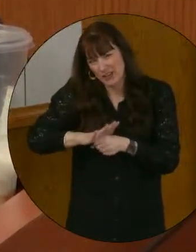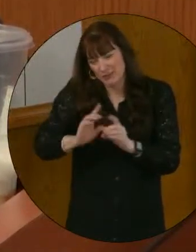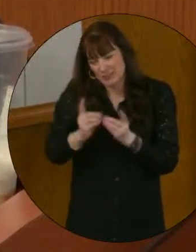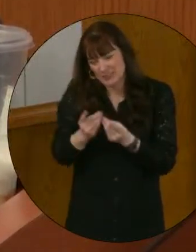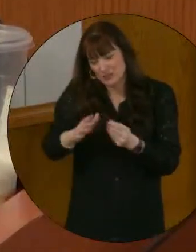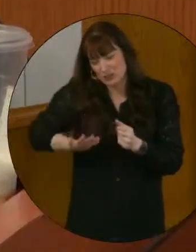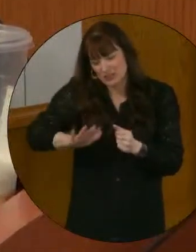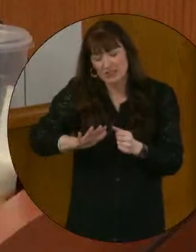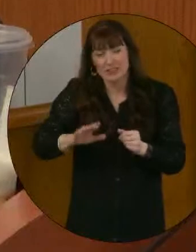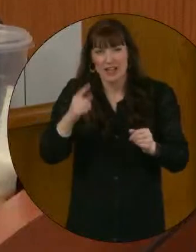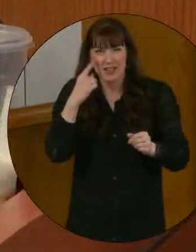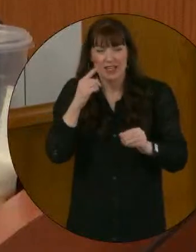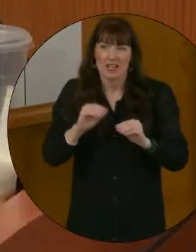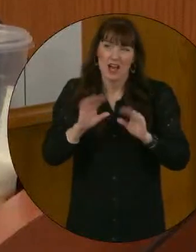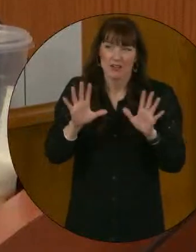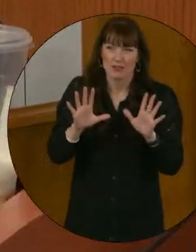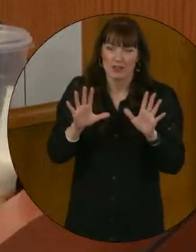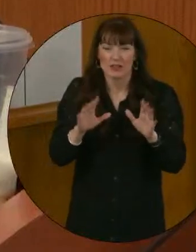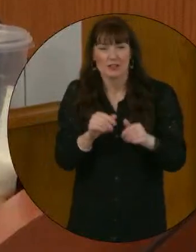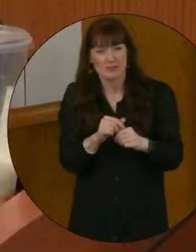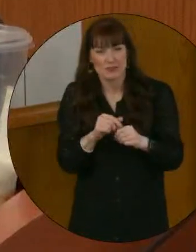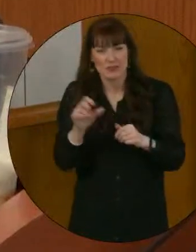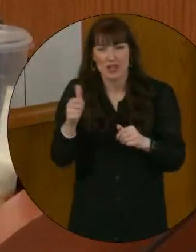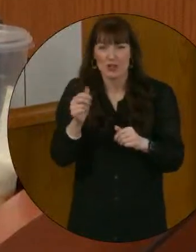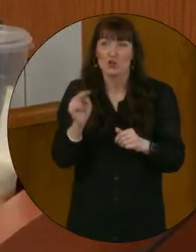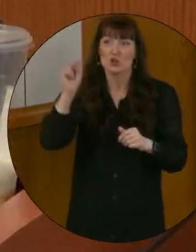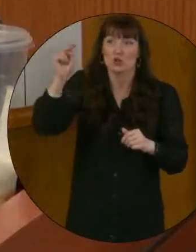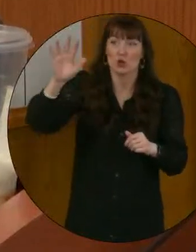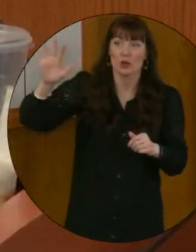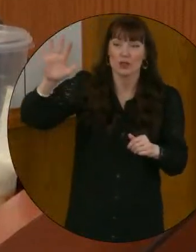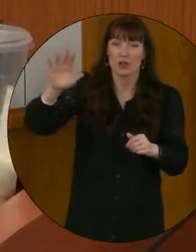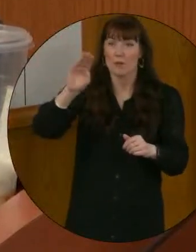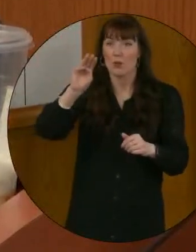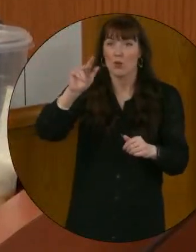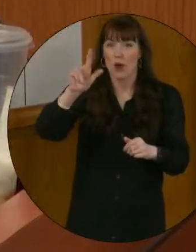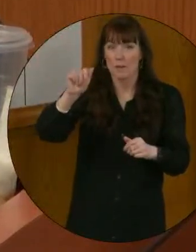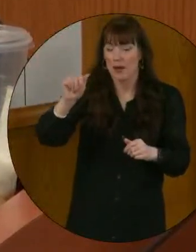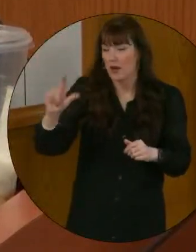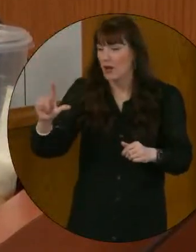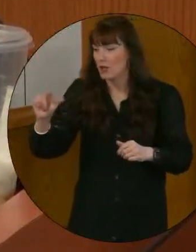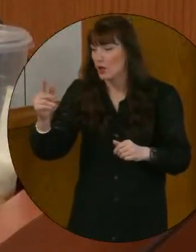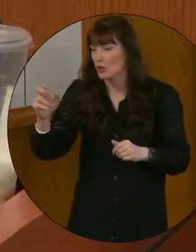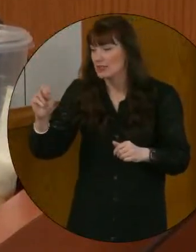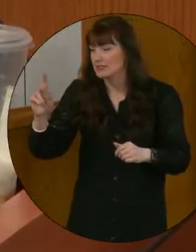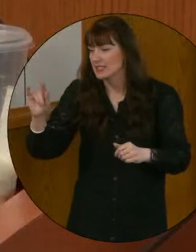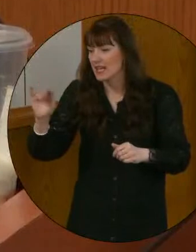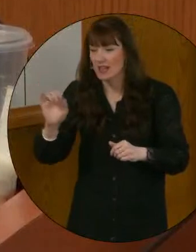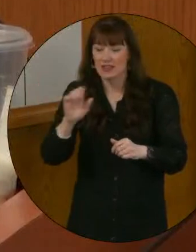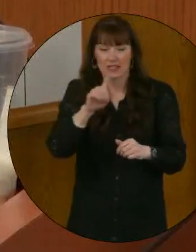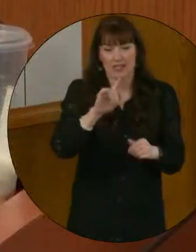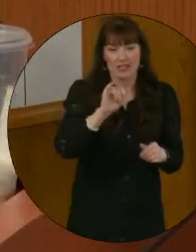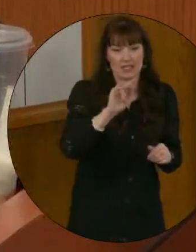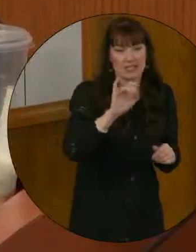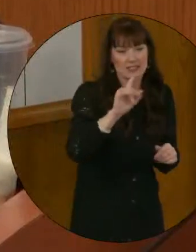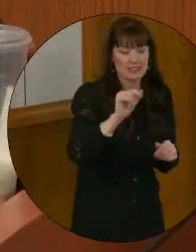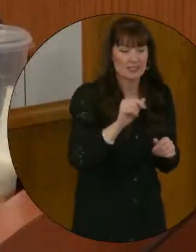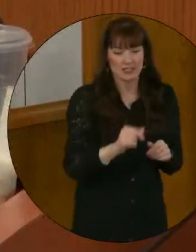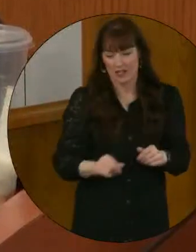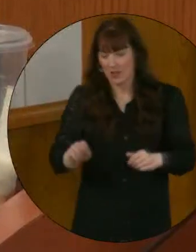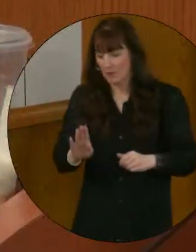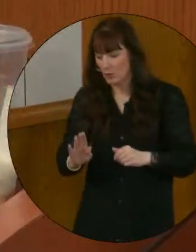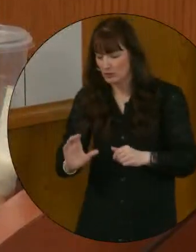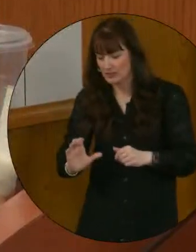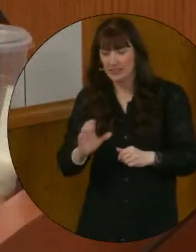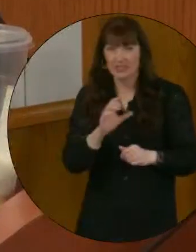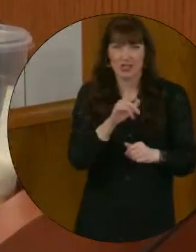made me think of obviously Moapa and Logandale and Indian Springs and all these other, Laughlin, Boulder City, like these